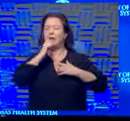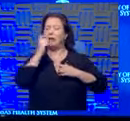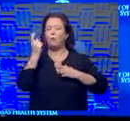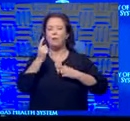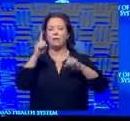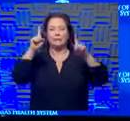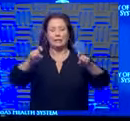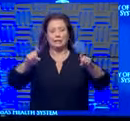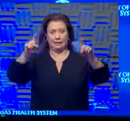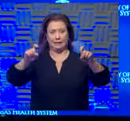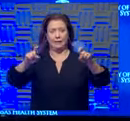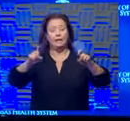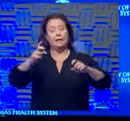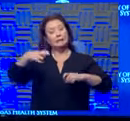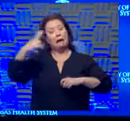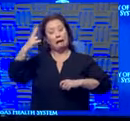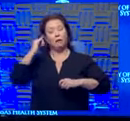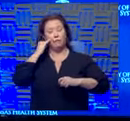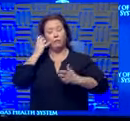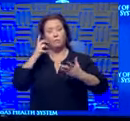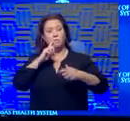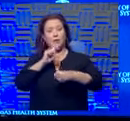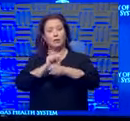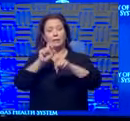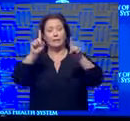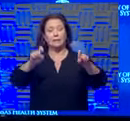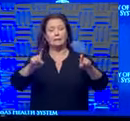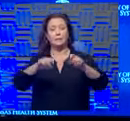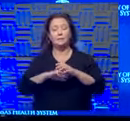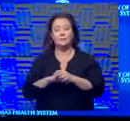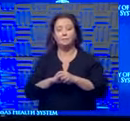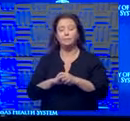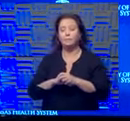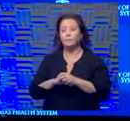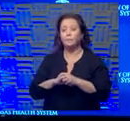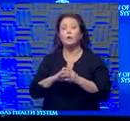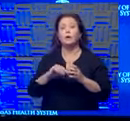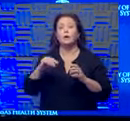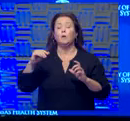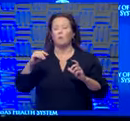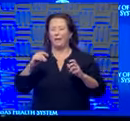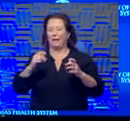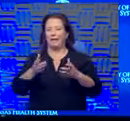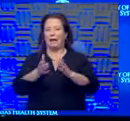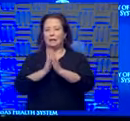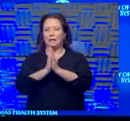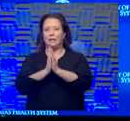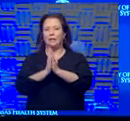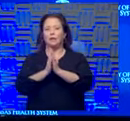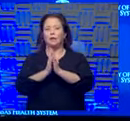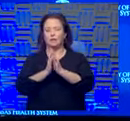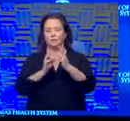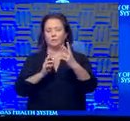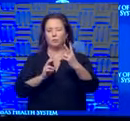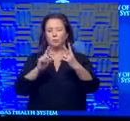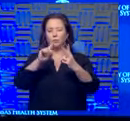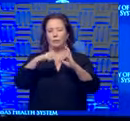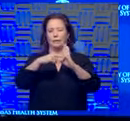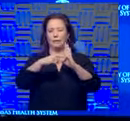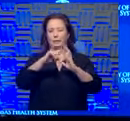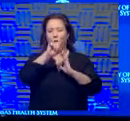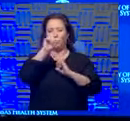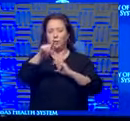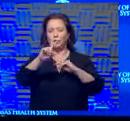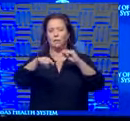it's higher if you've been tested. We're getting a lot of questions about returning to work and travel. I want to share 2 examples and then have you